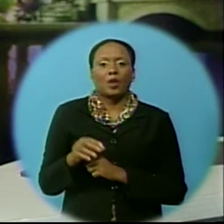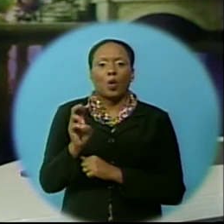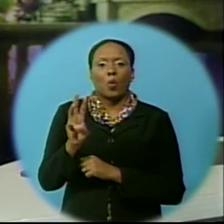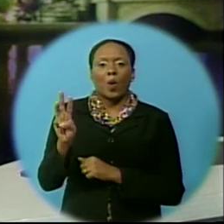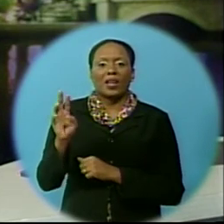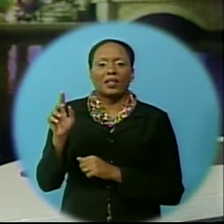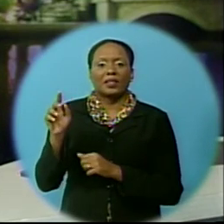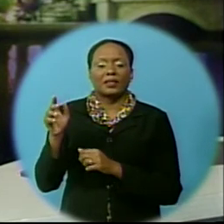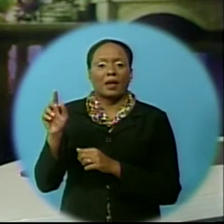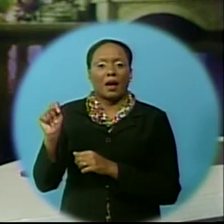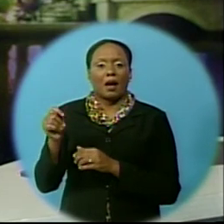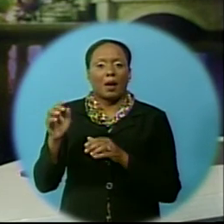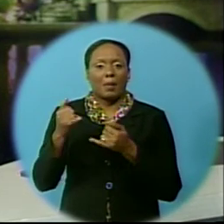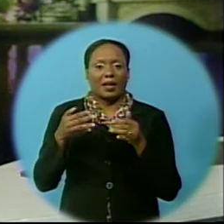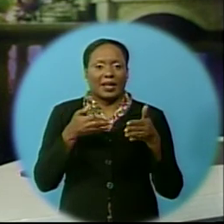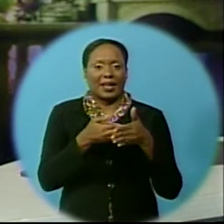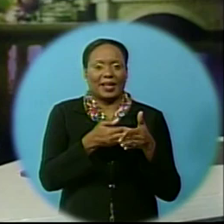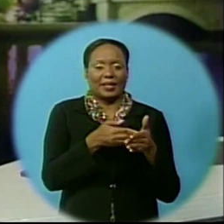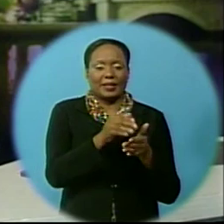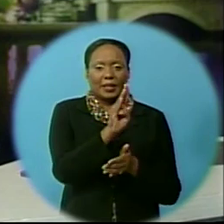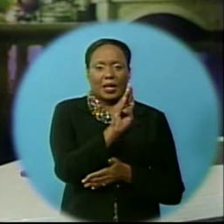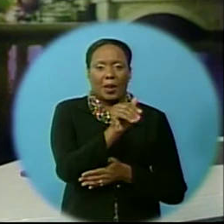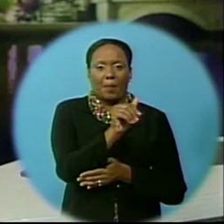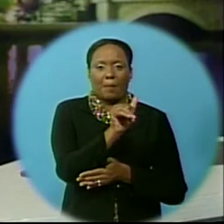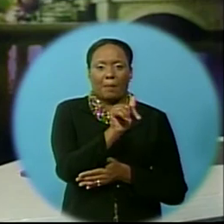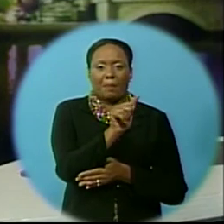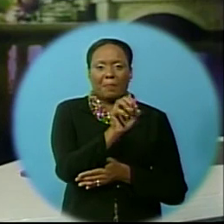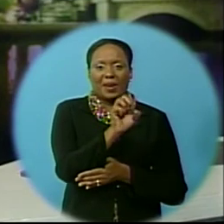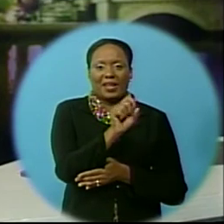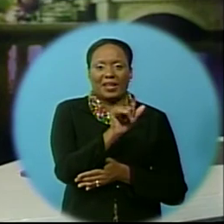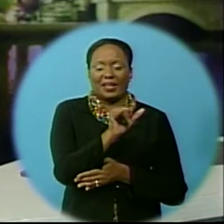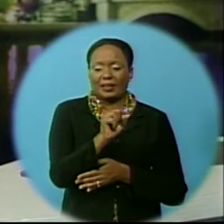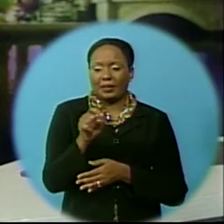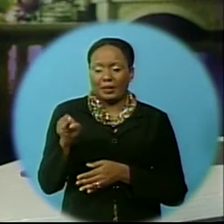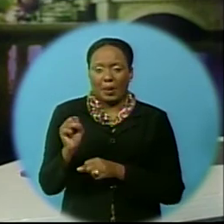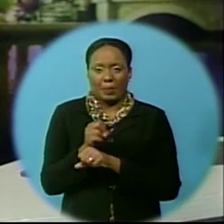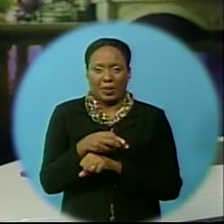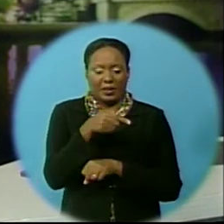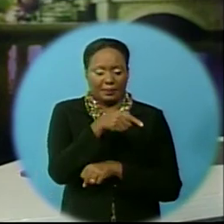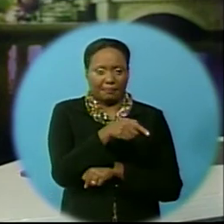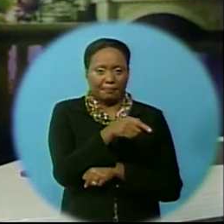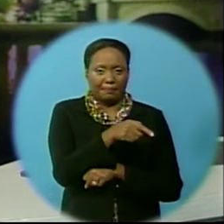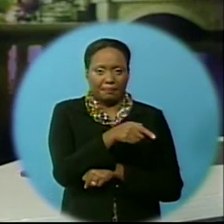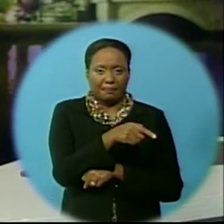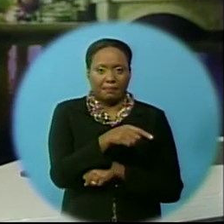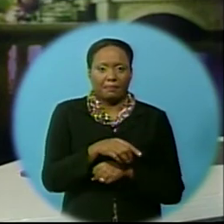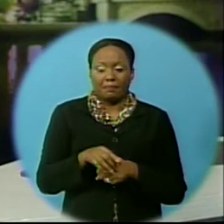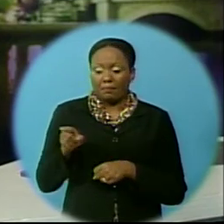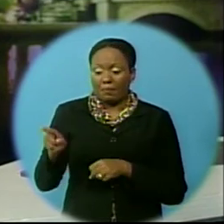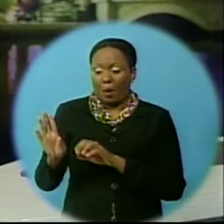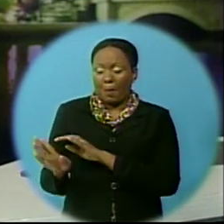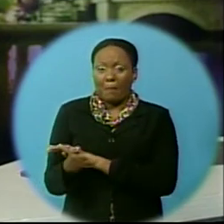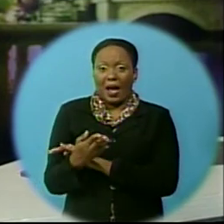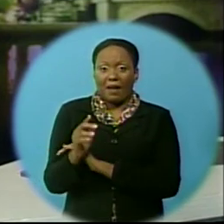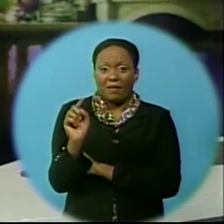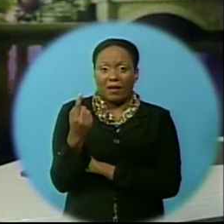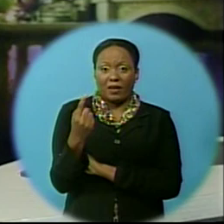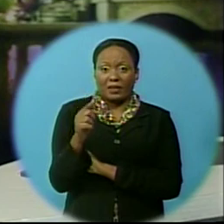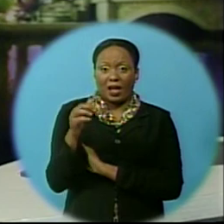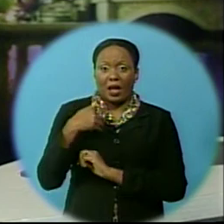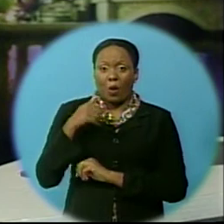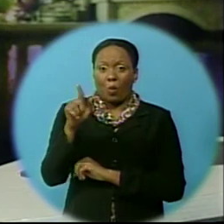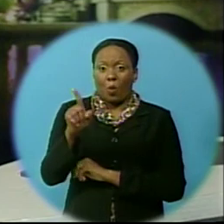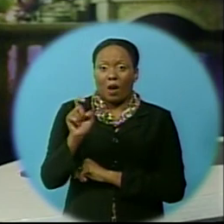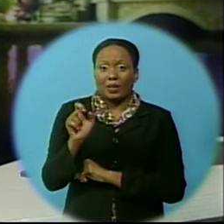the semi-finals at Passage Road today, West Terrace pulled off a 10-run win. Batting first, West Terrace made 126